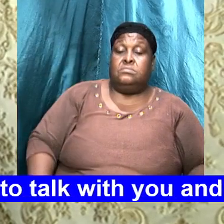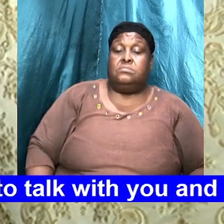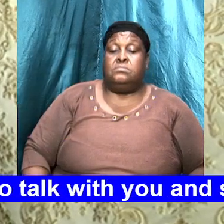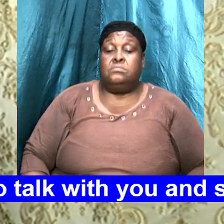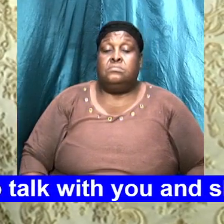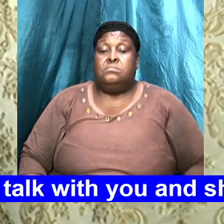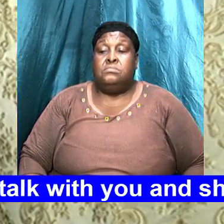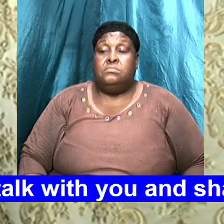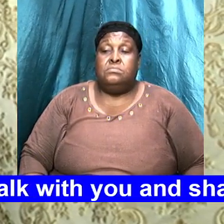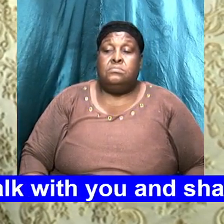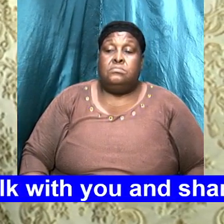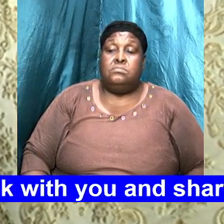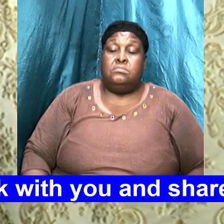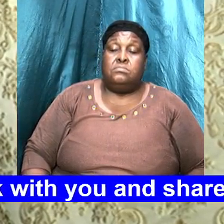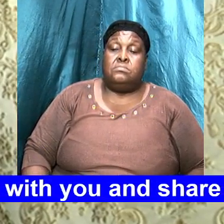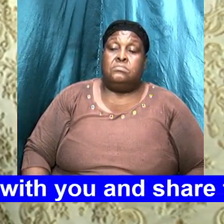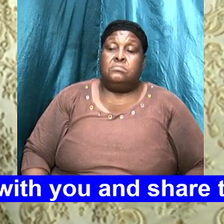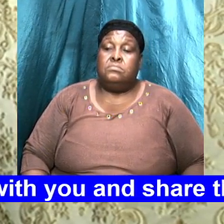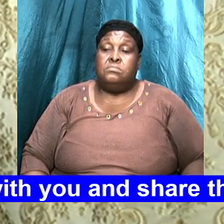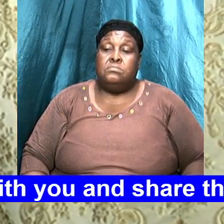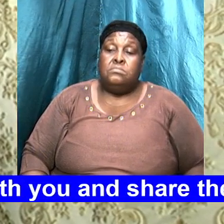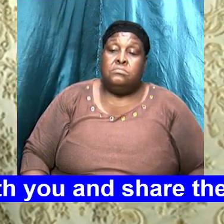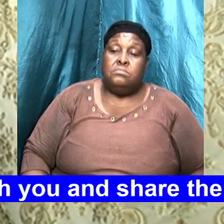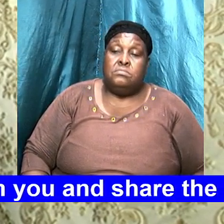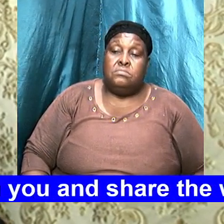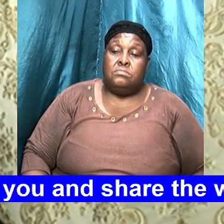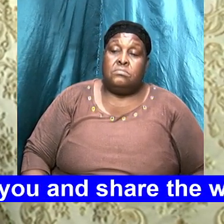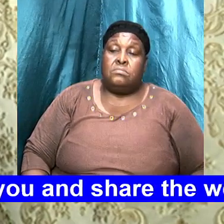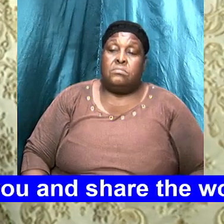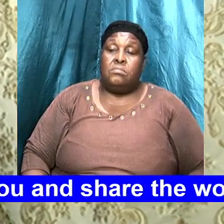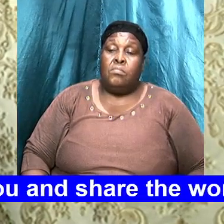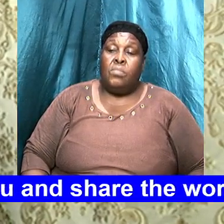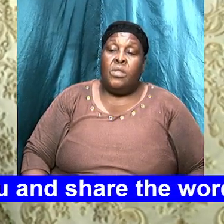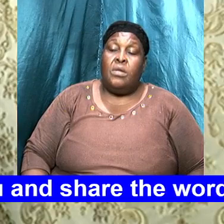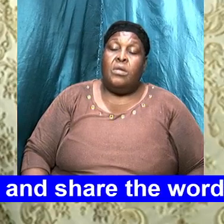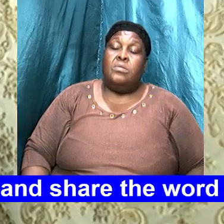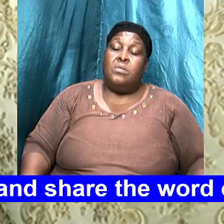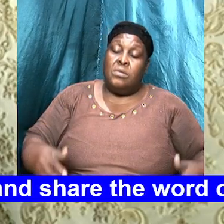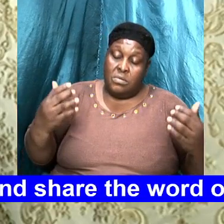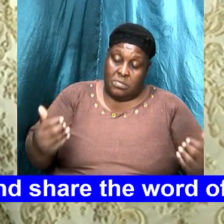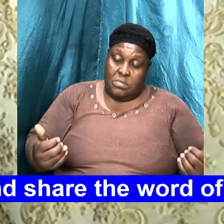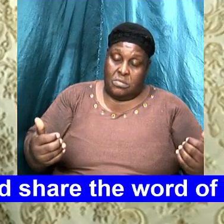but as we go down we talk about it so now let us look at the New Testament